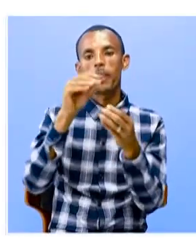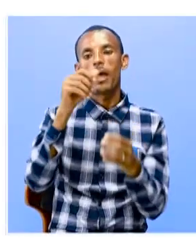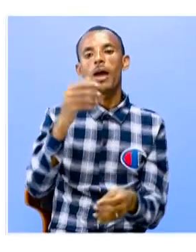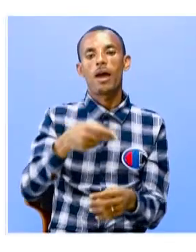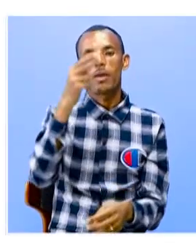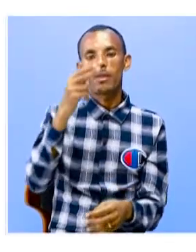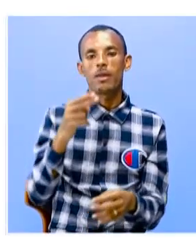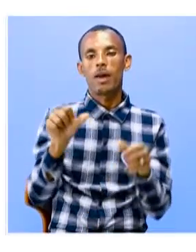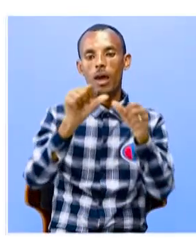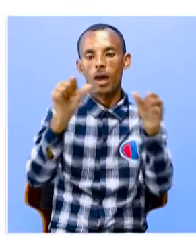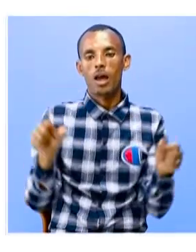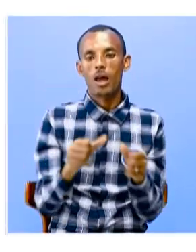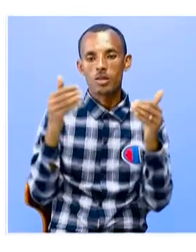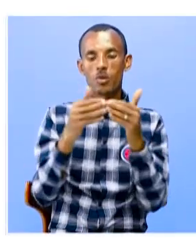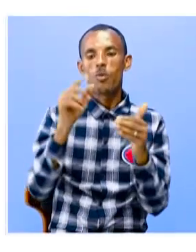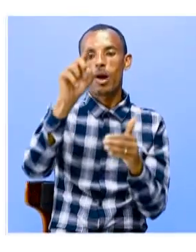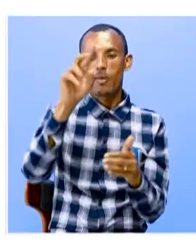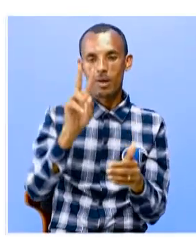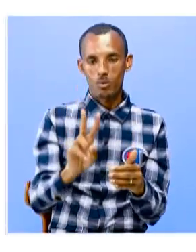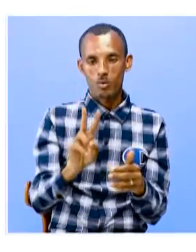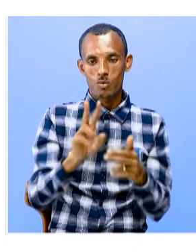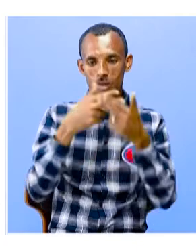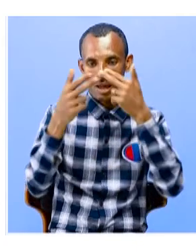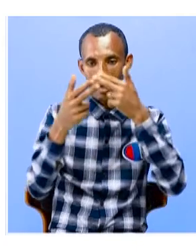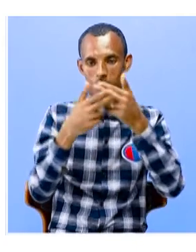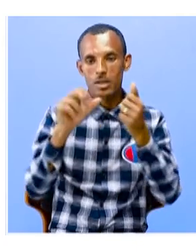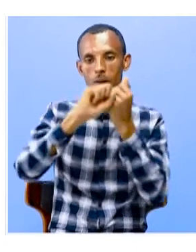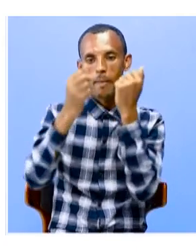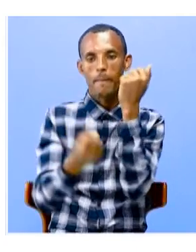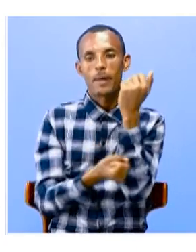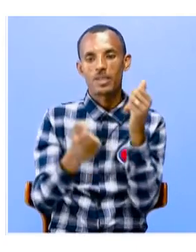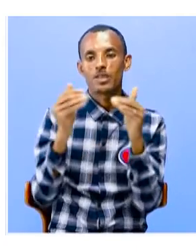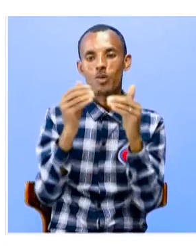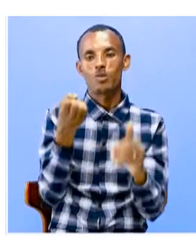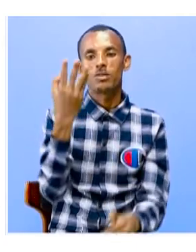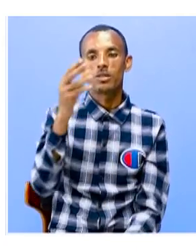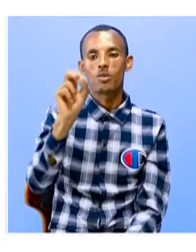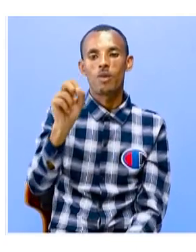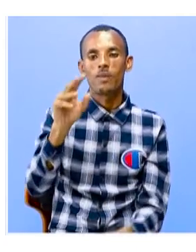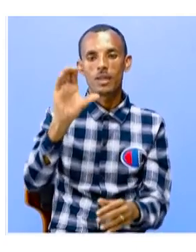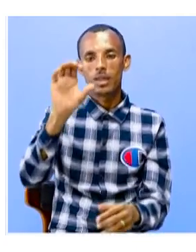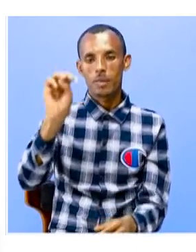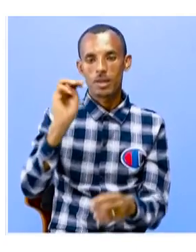area will be equal to half times the base is this 12 centimeter